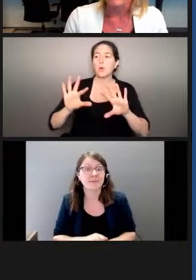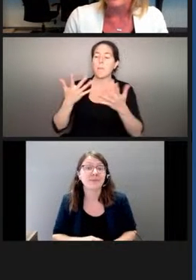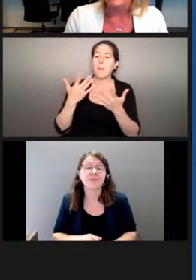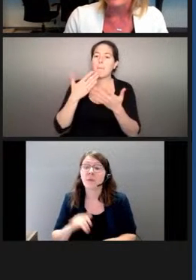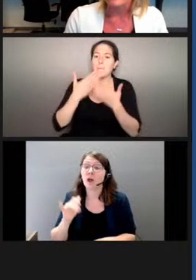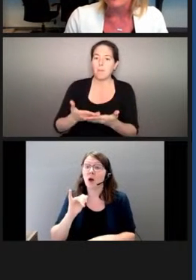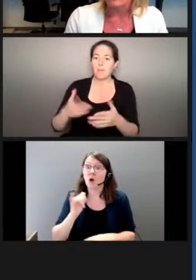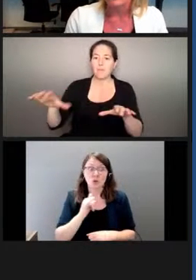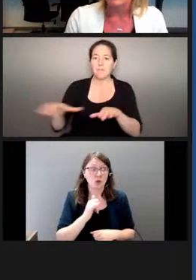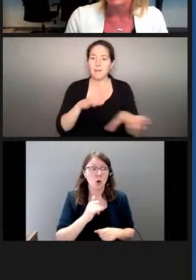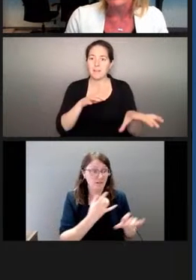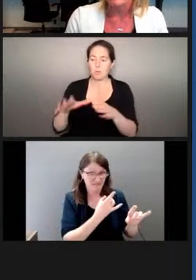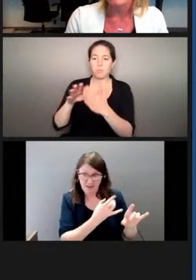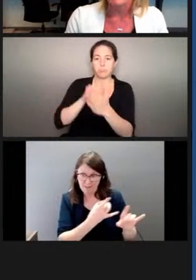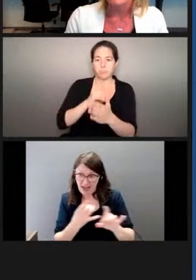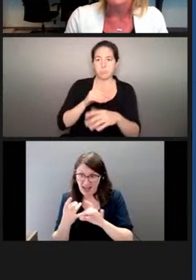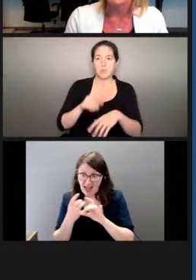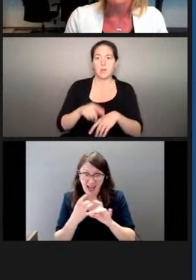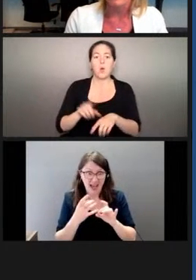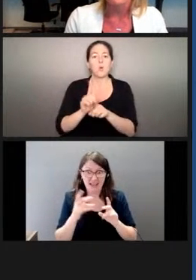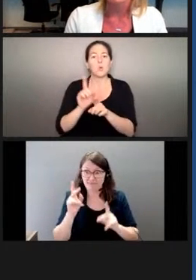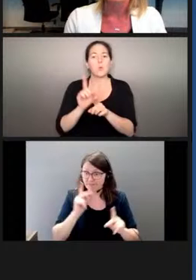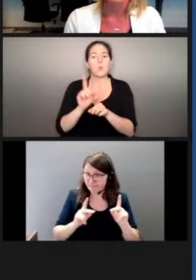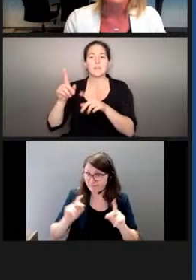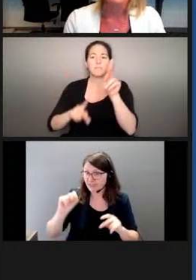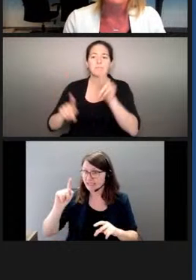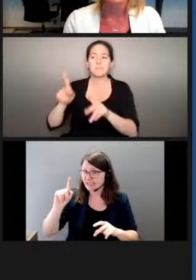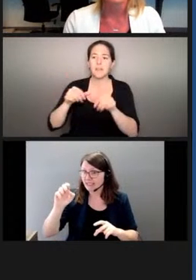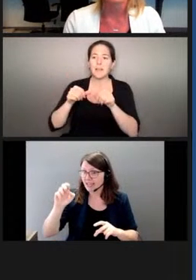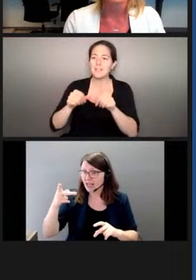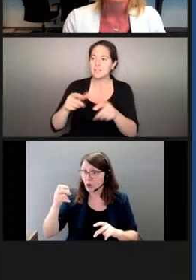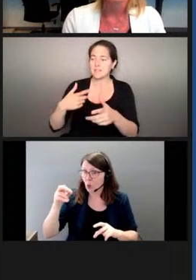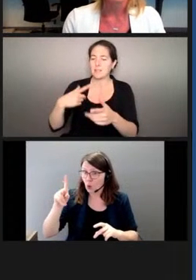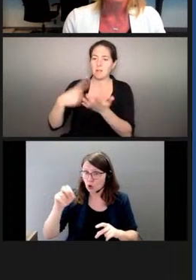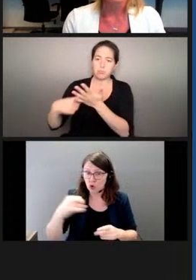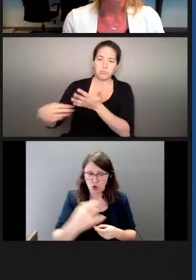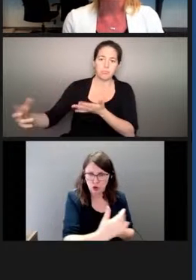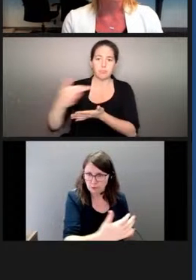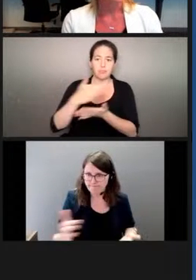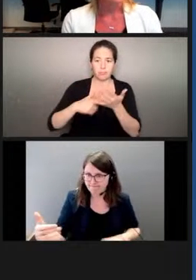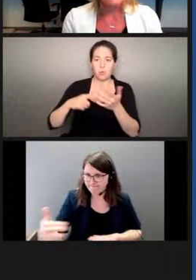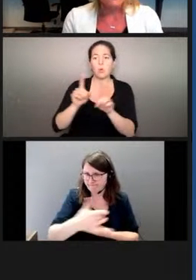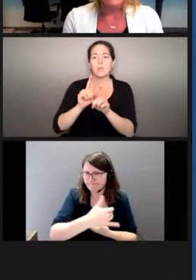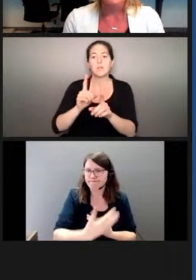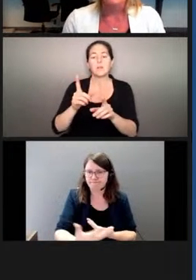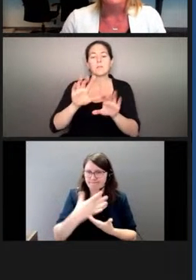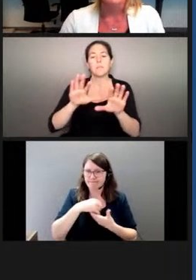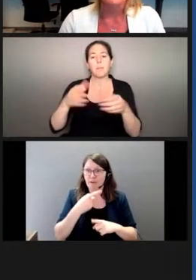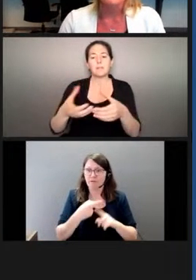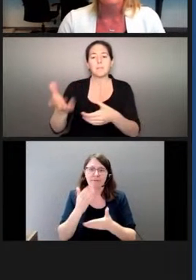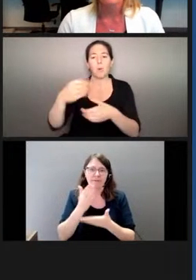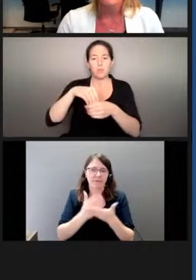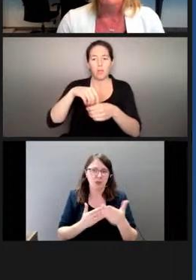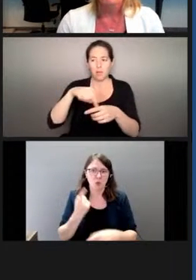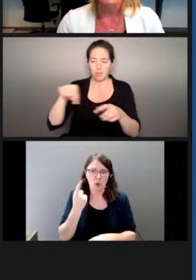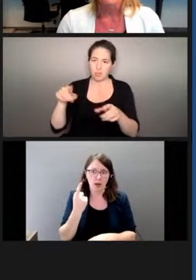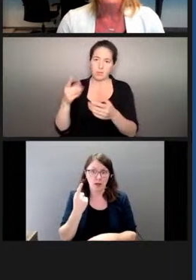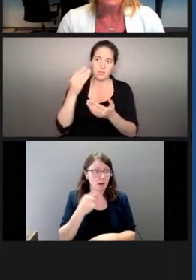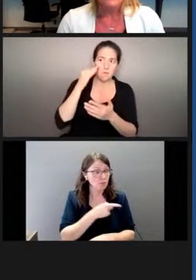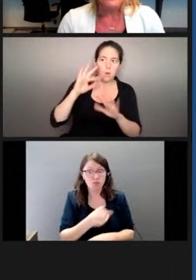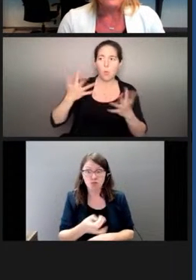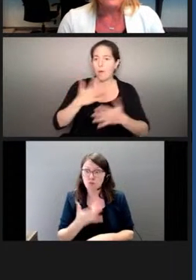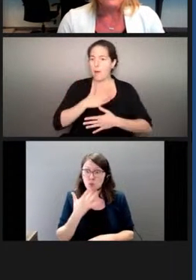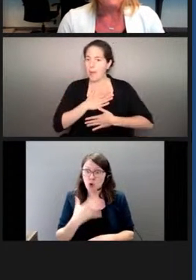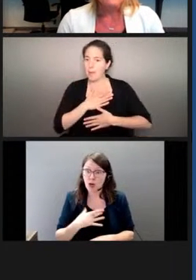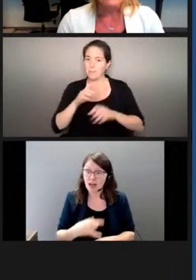by residents and stakeholders during engagement series 1 with respect to, in particular, what they liked about the current system, but also